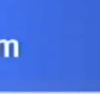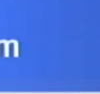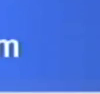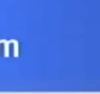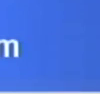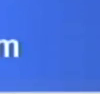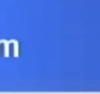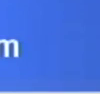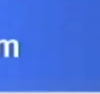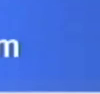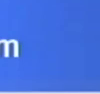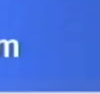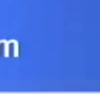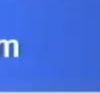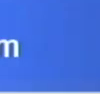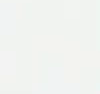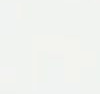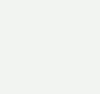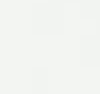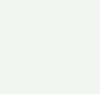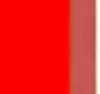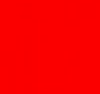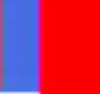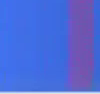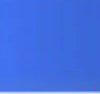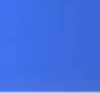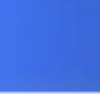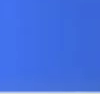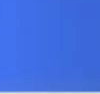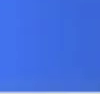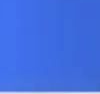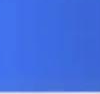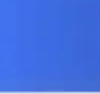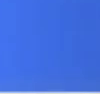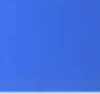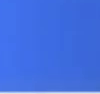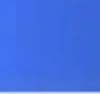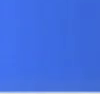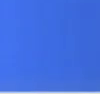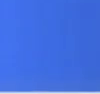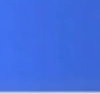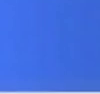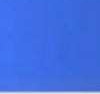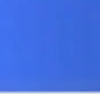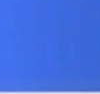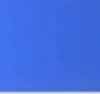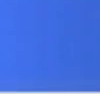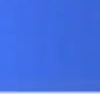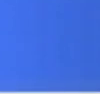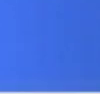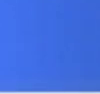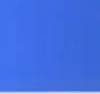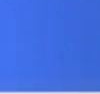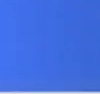a certificate from the Credit Reference Bureau, a clearance form from the Higher Education Loans Board, one